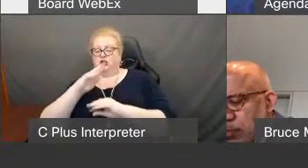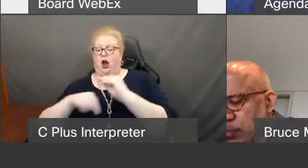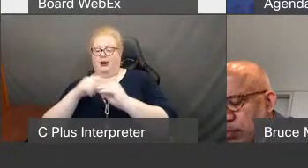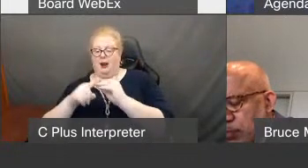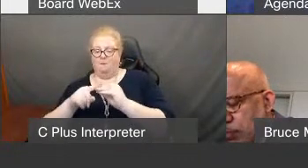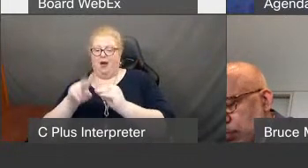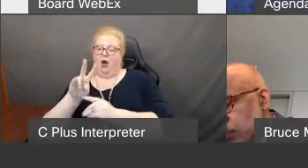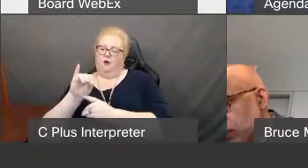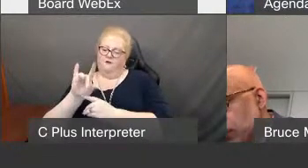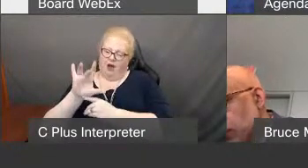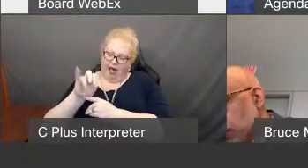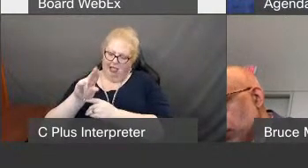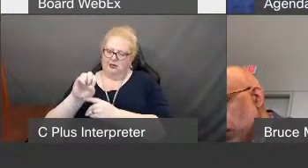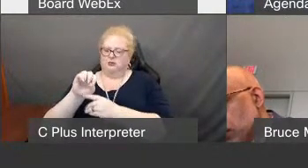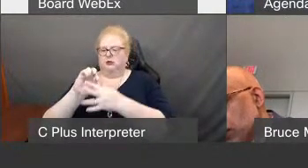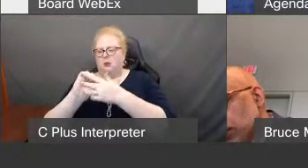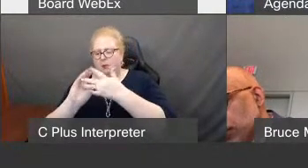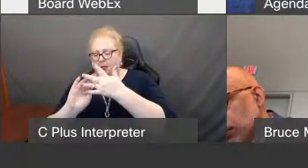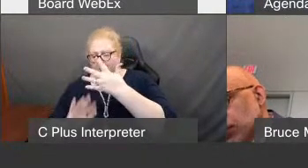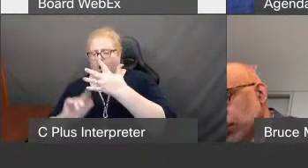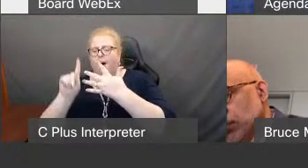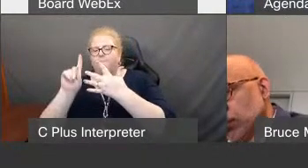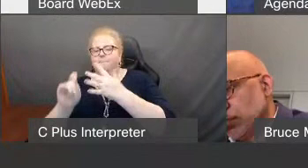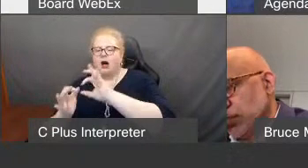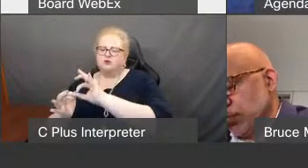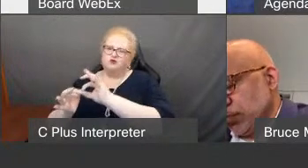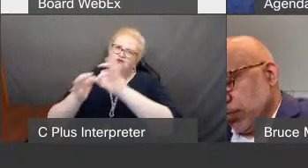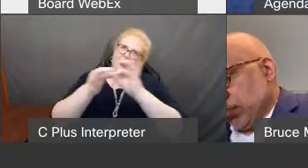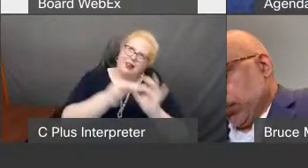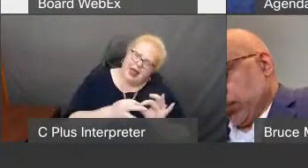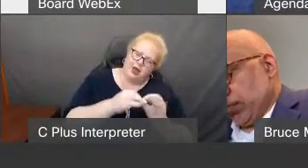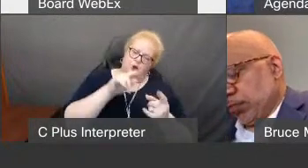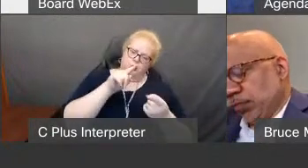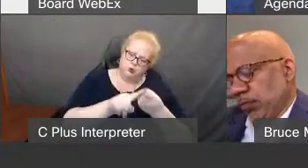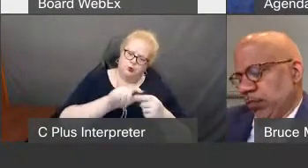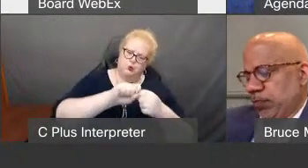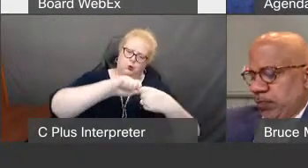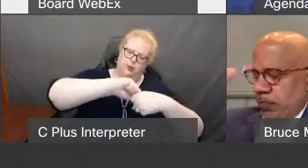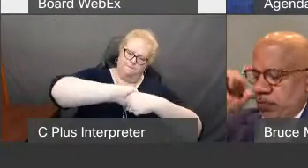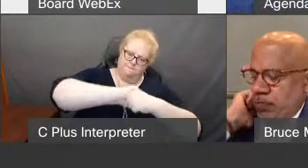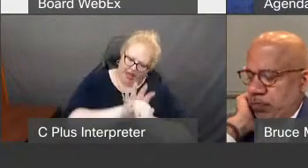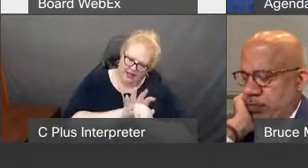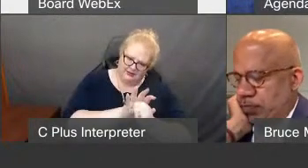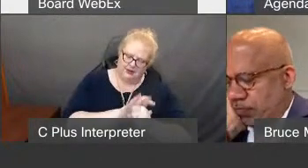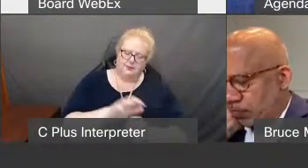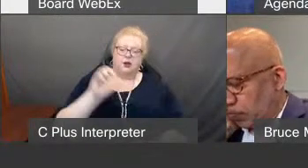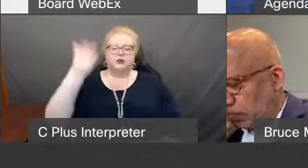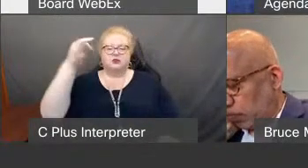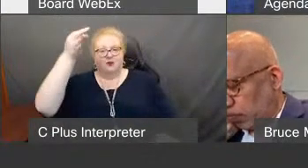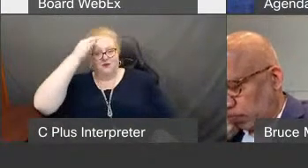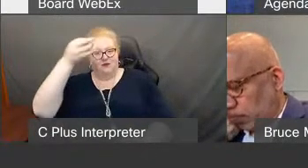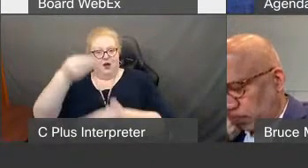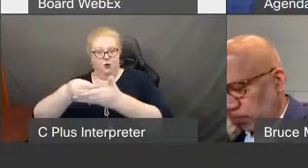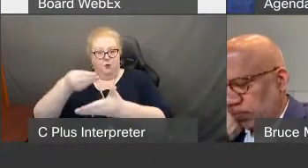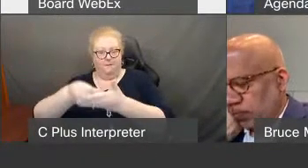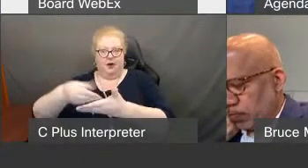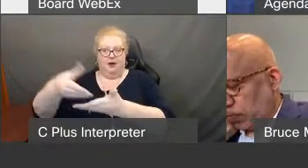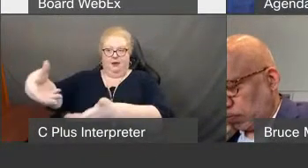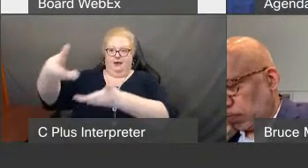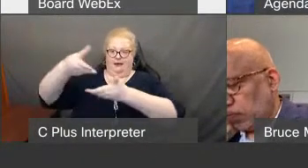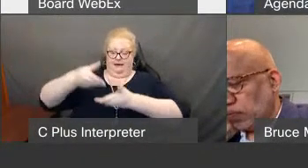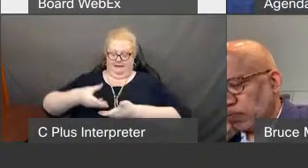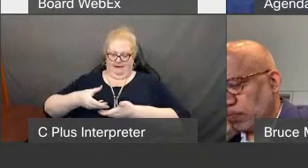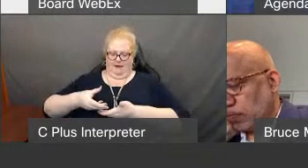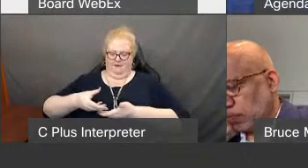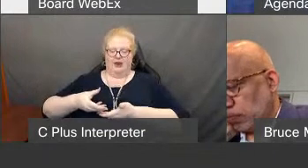you know, that's how you would do it. It's that these are federal dollars given to us, not going to be mingled with the dollars